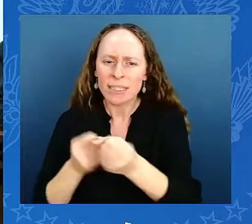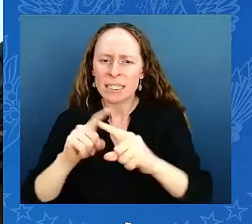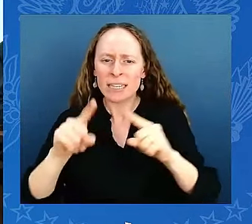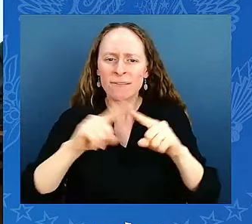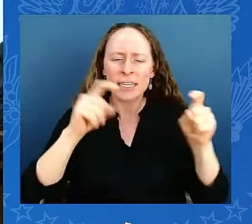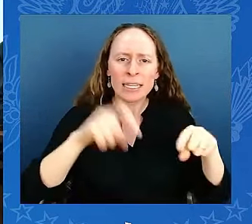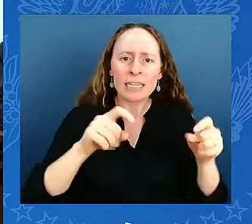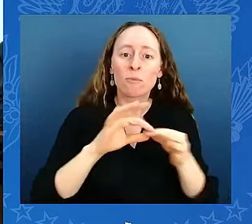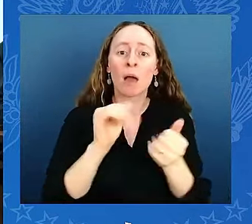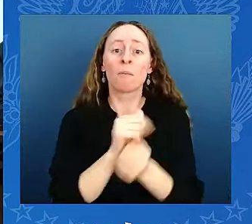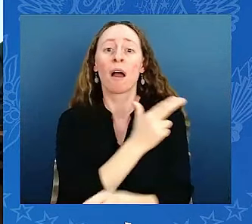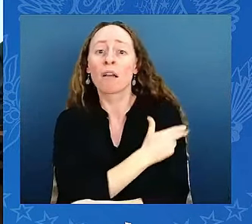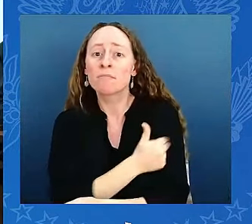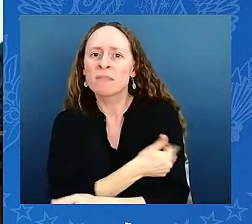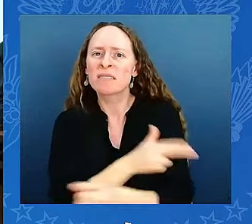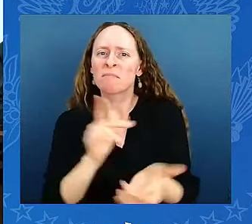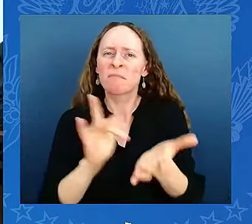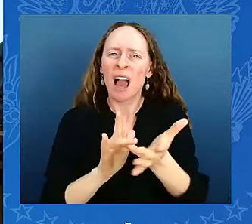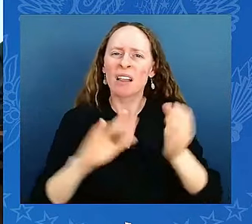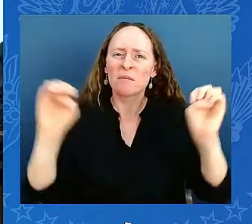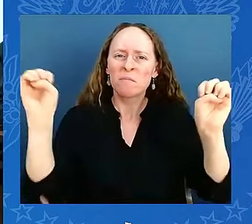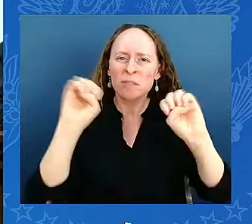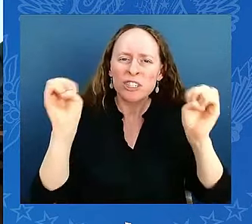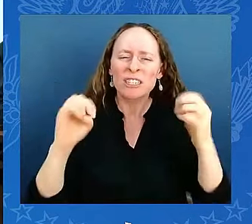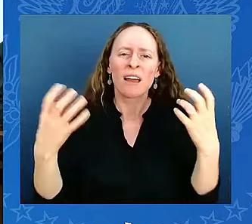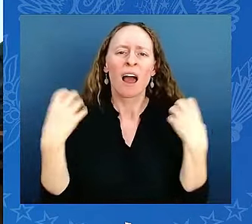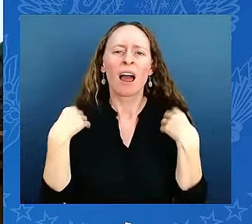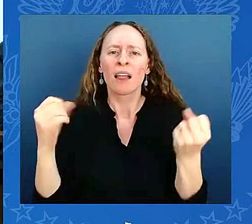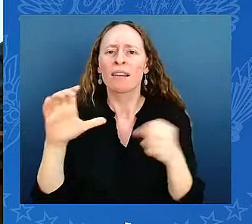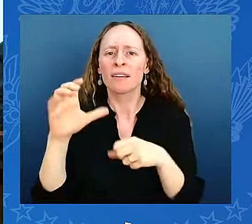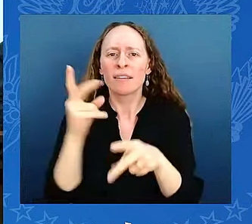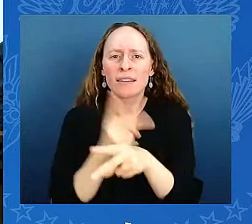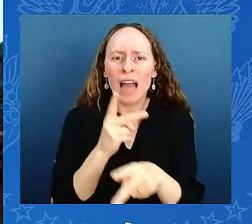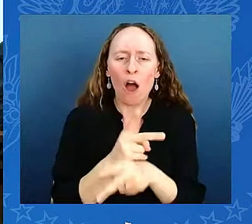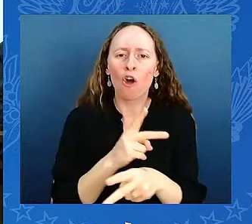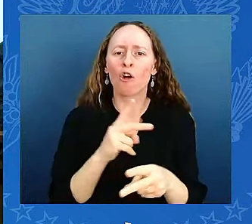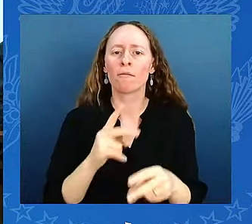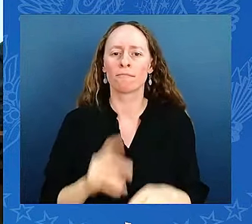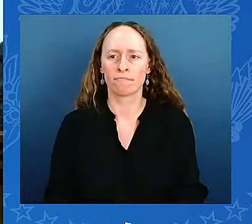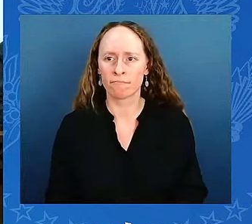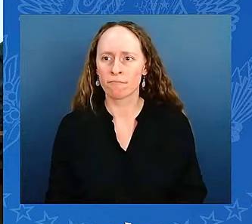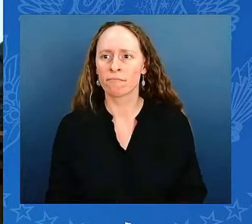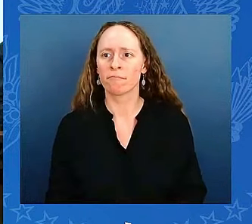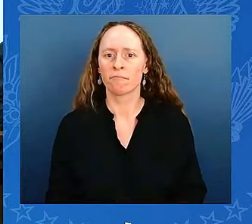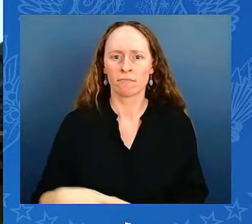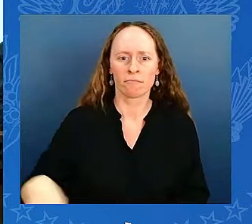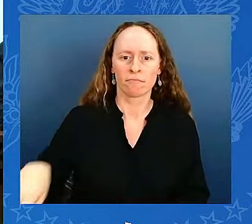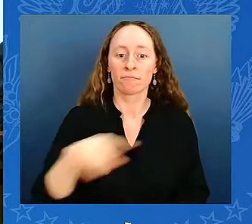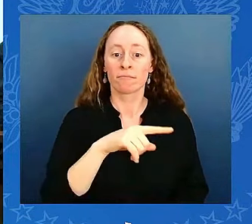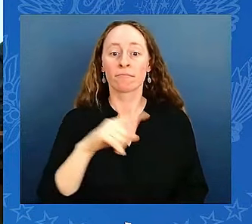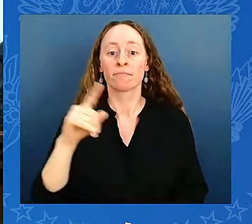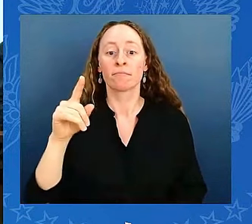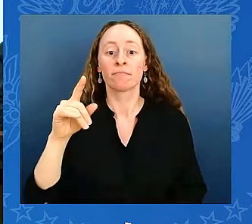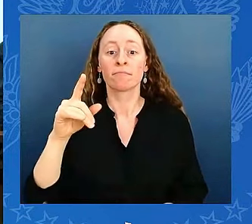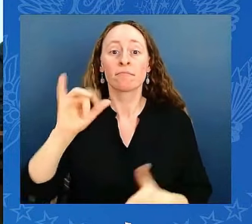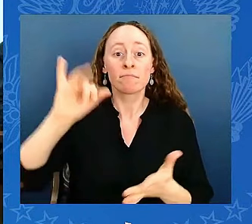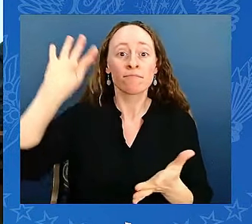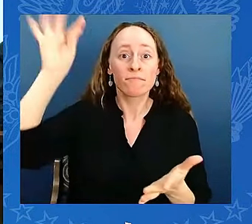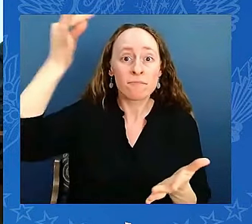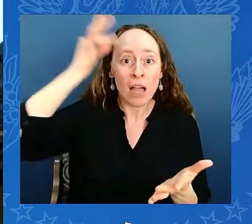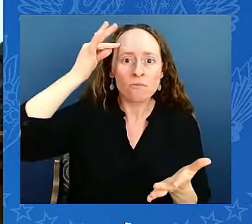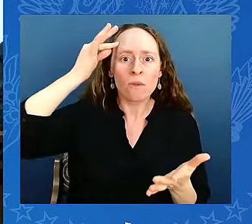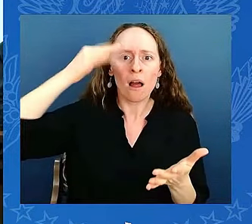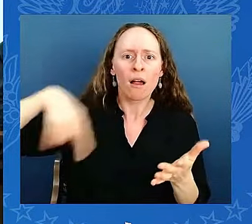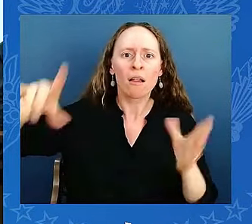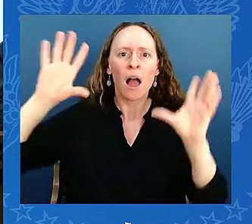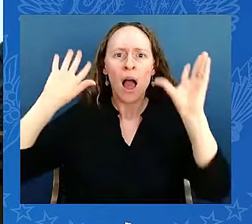healthcare infrastructure assessment and other health and medical needs, such as federal ambulances. As you see, sir, this really takes